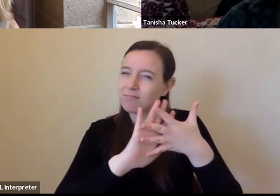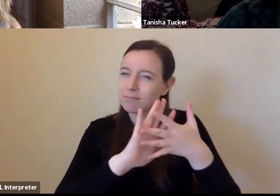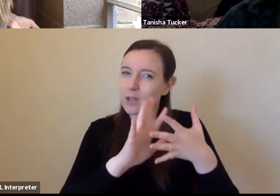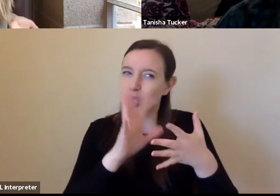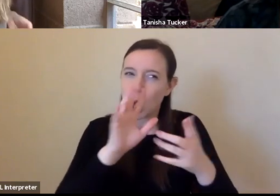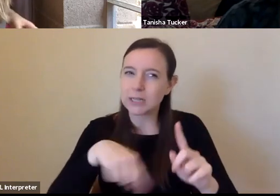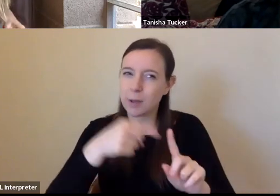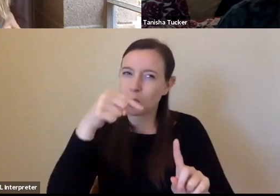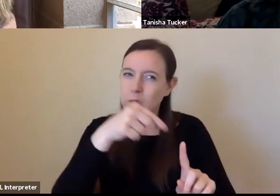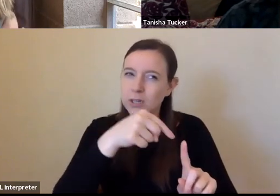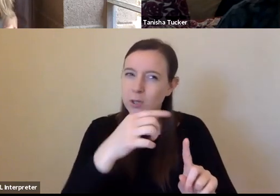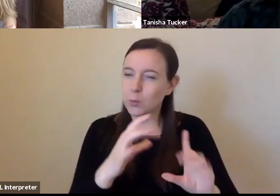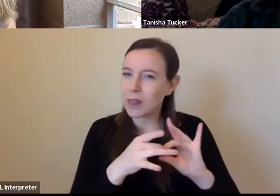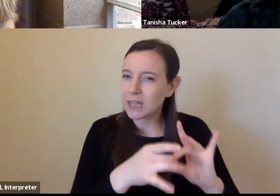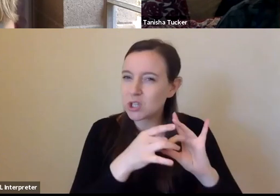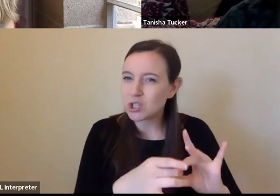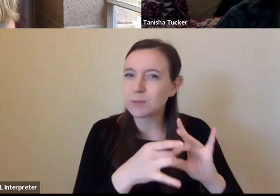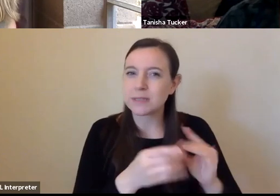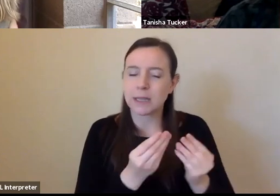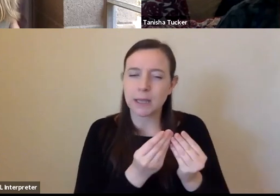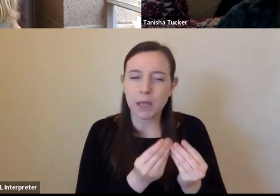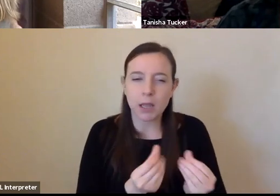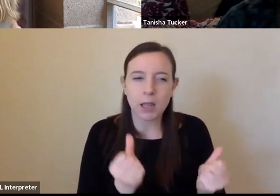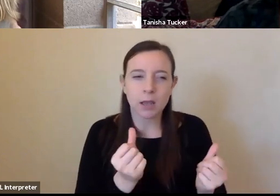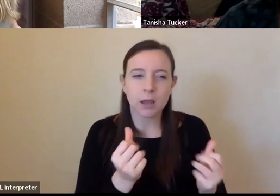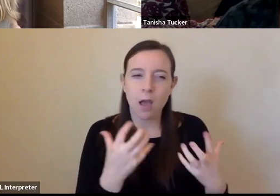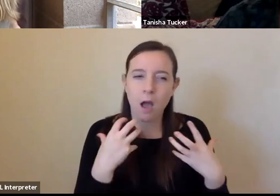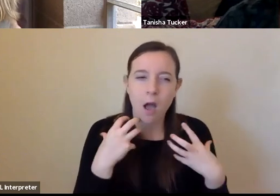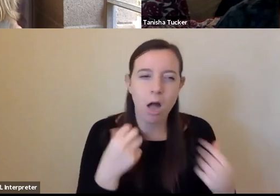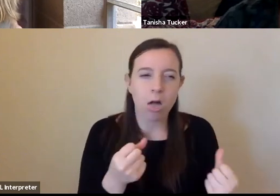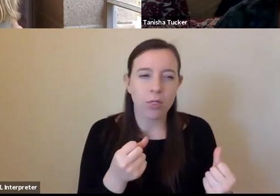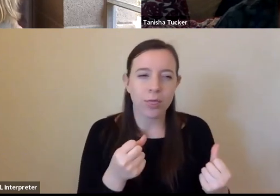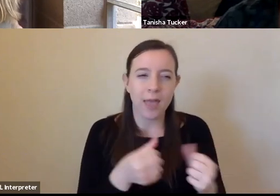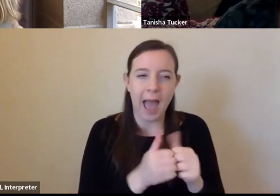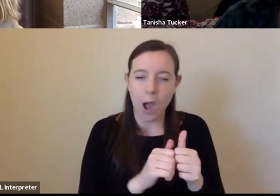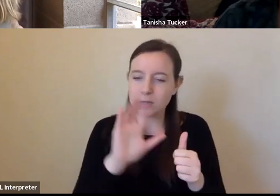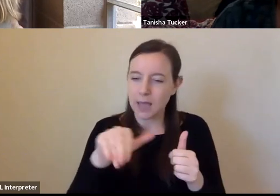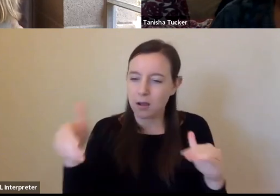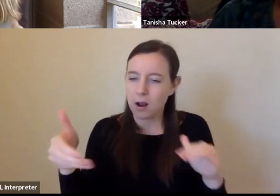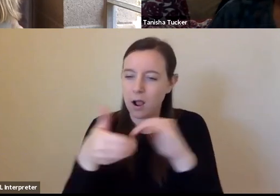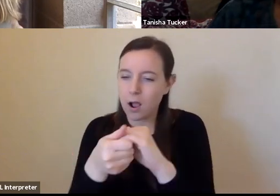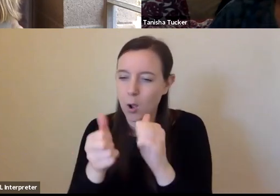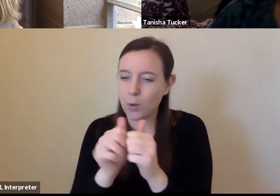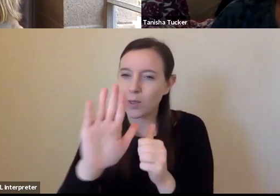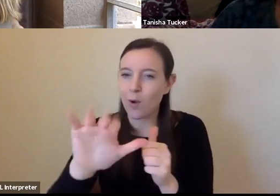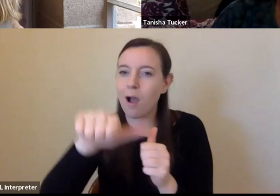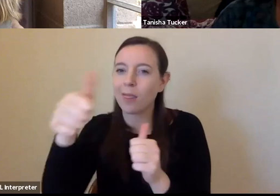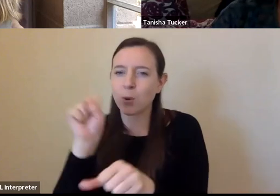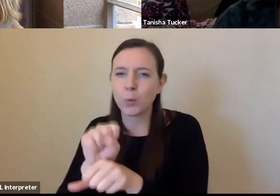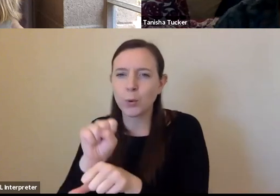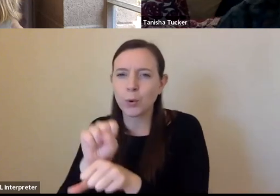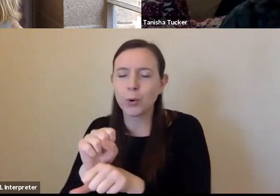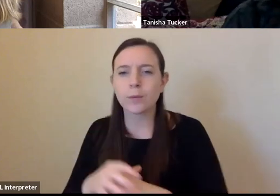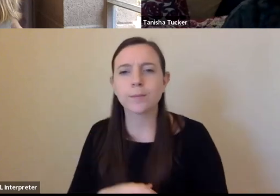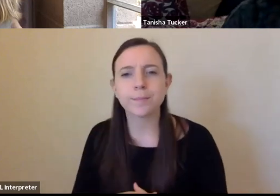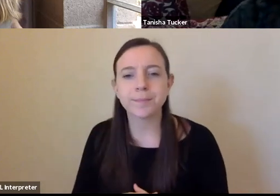and respect. And how does that intersect with your other work? Well, it does,